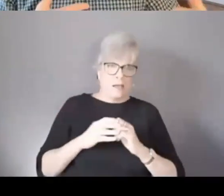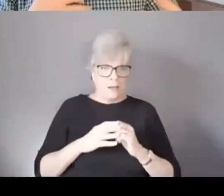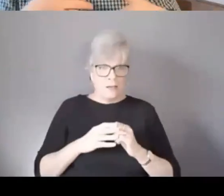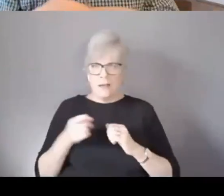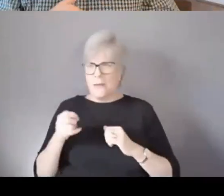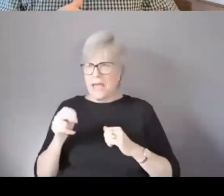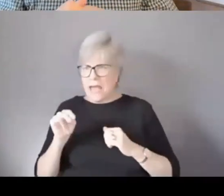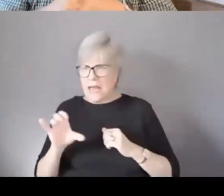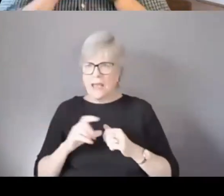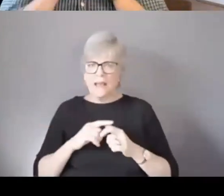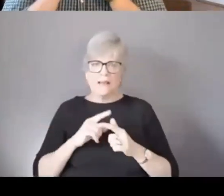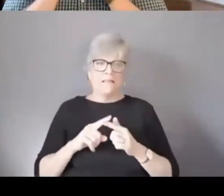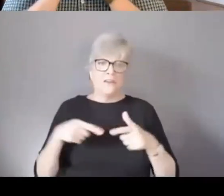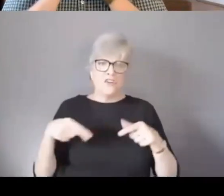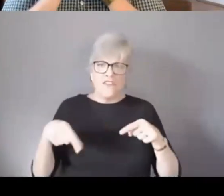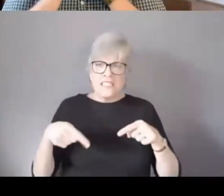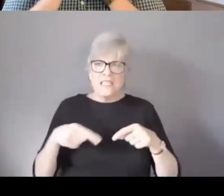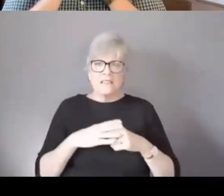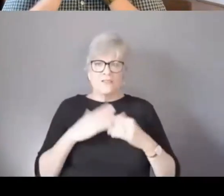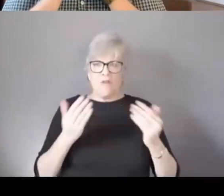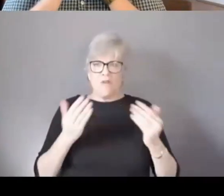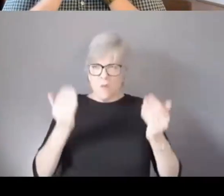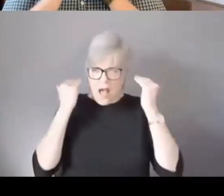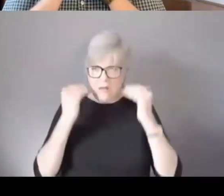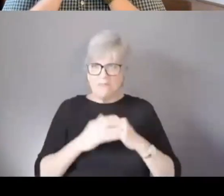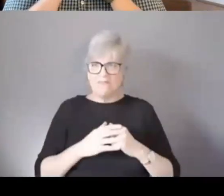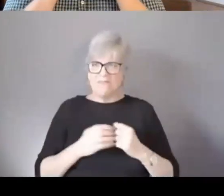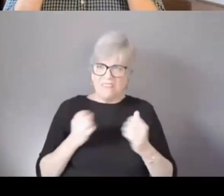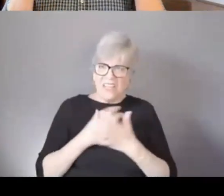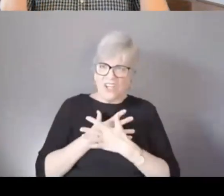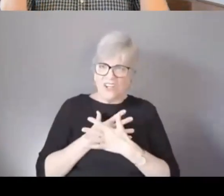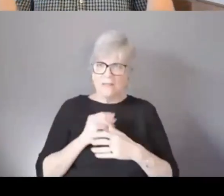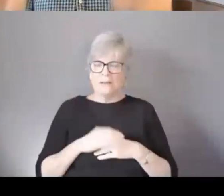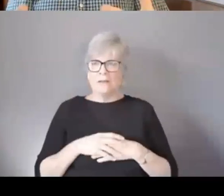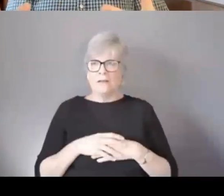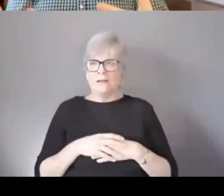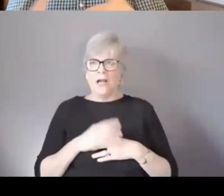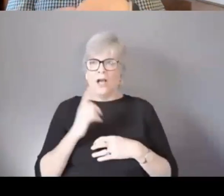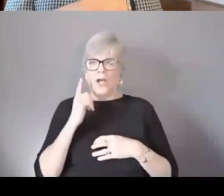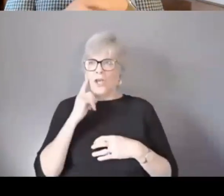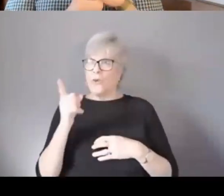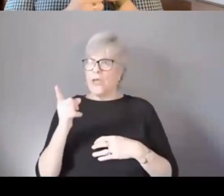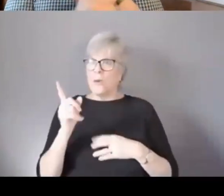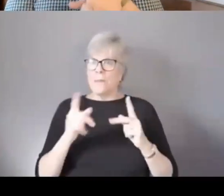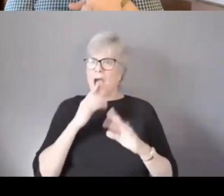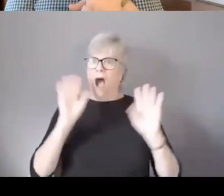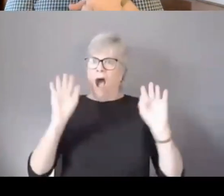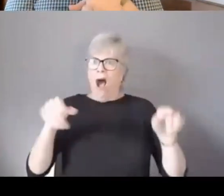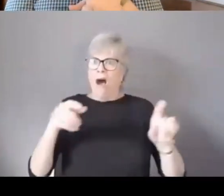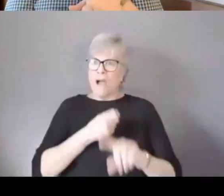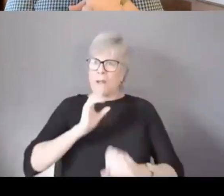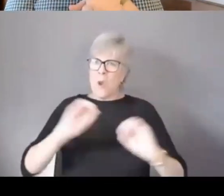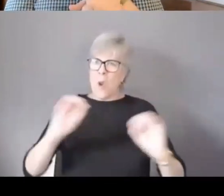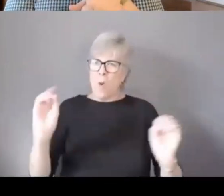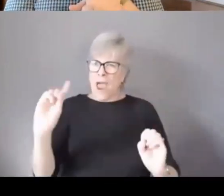overwhelm, fear. Oftentimes, you'll hear it described as like it comes out of nowhere, feels like it's with us